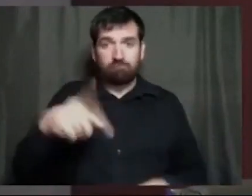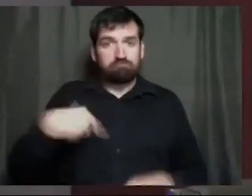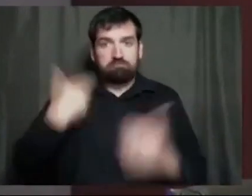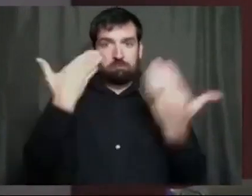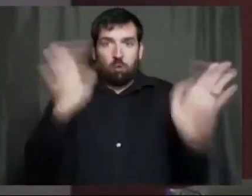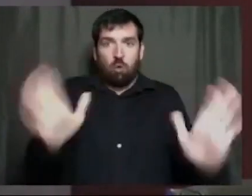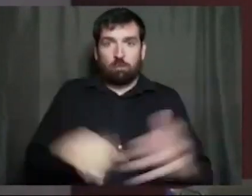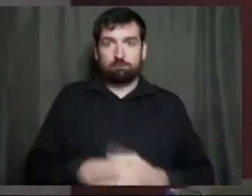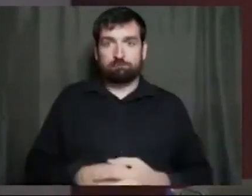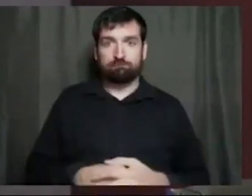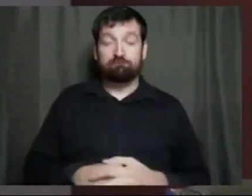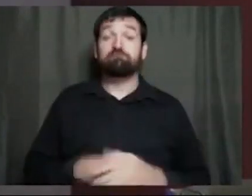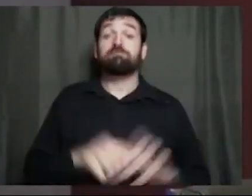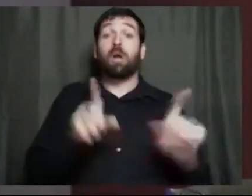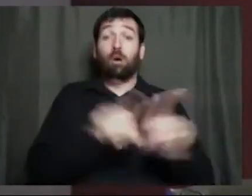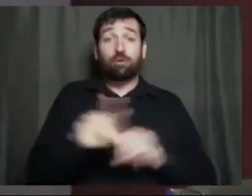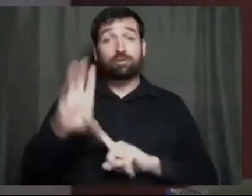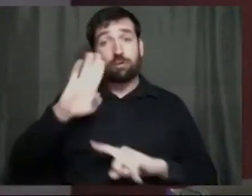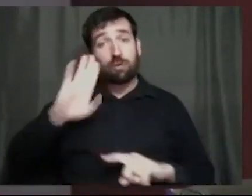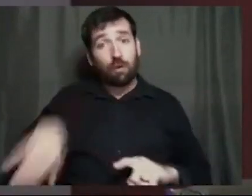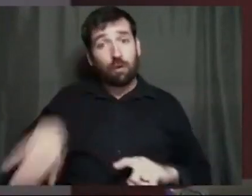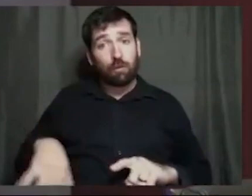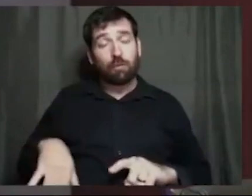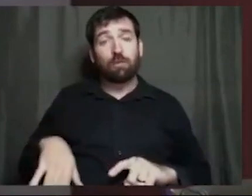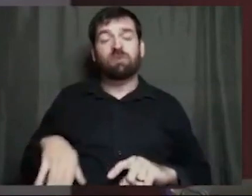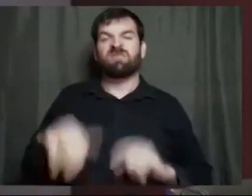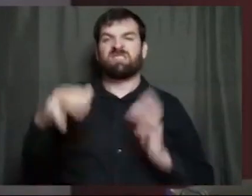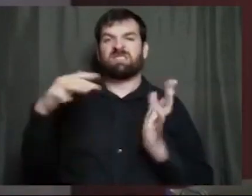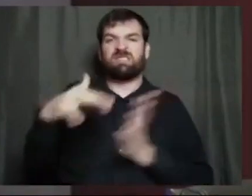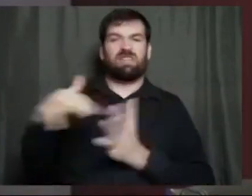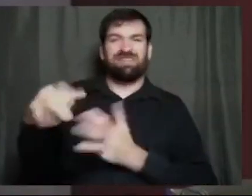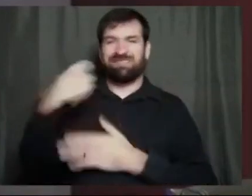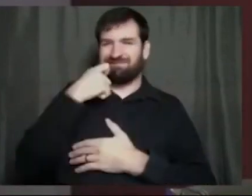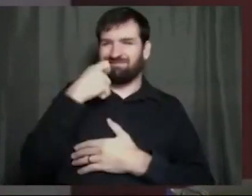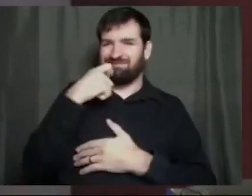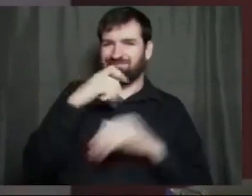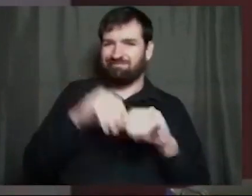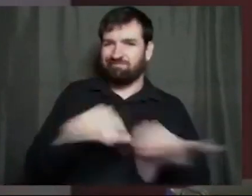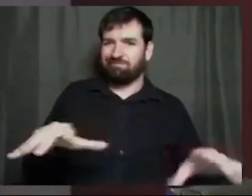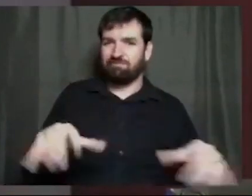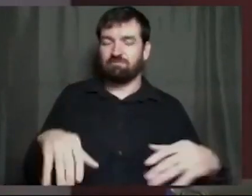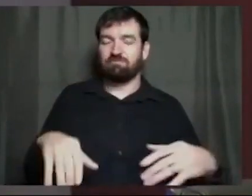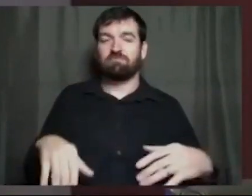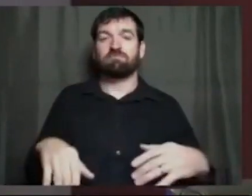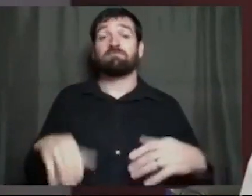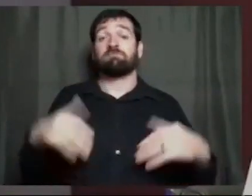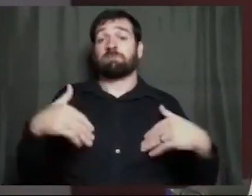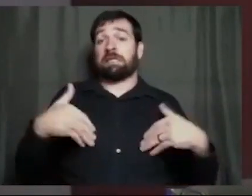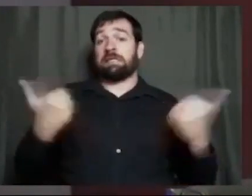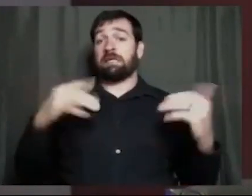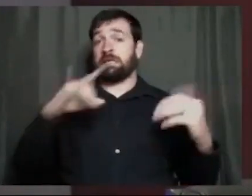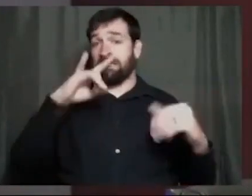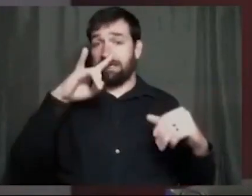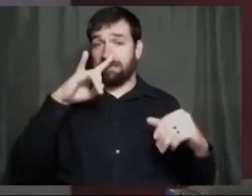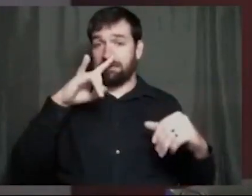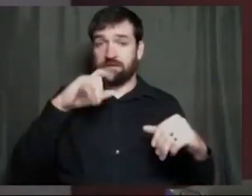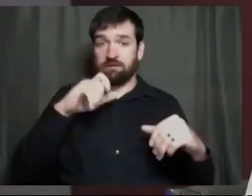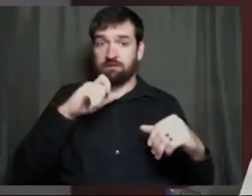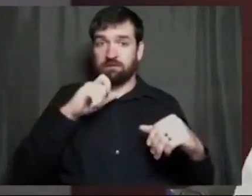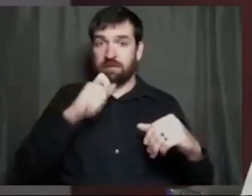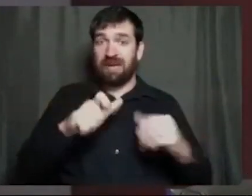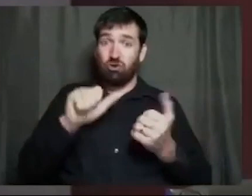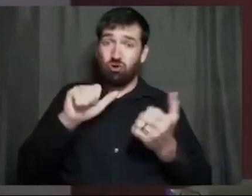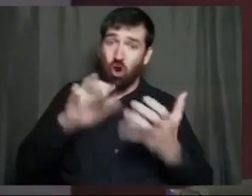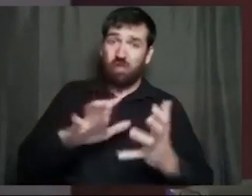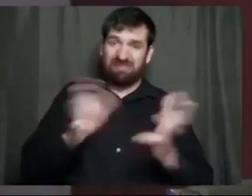We know that a study that just came out, that even though young kids are not driving this pandemic, right? This pandemic